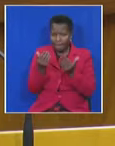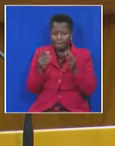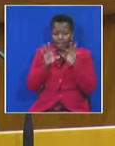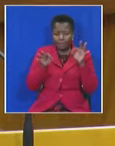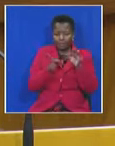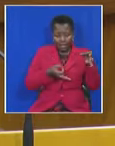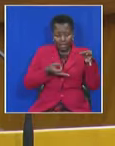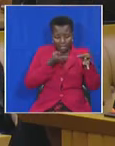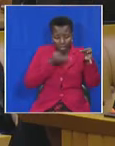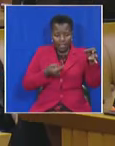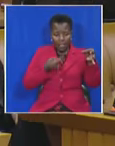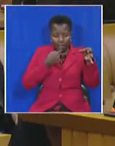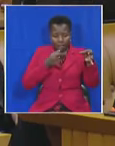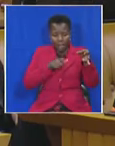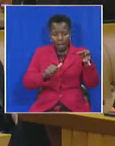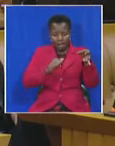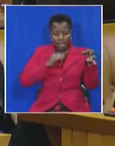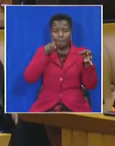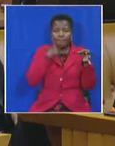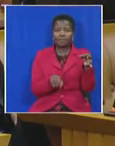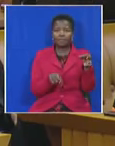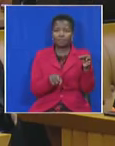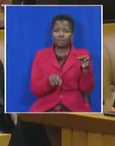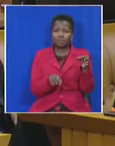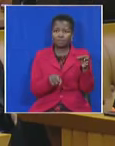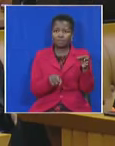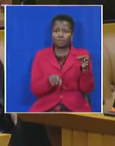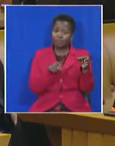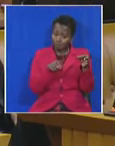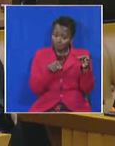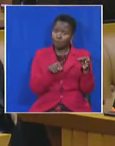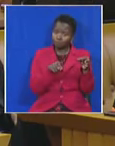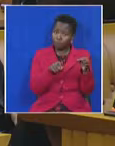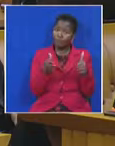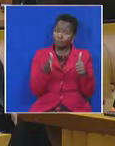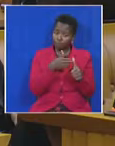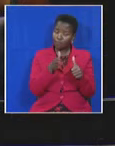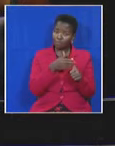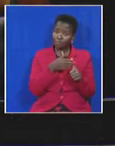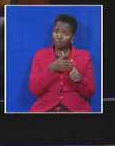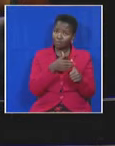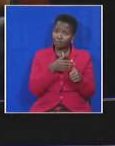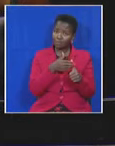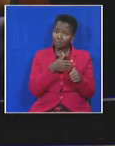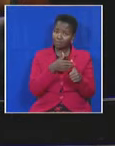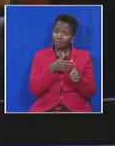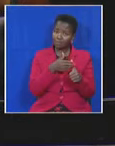and that land must be returned to them. Honourable Member. That is the first point. I want to make that point.